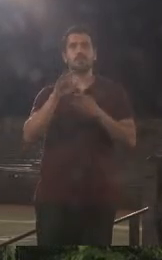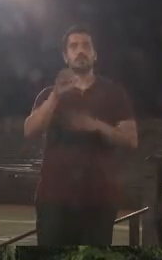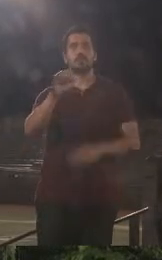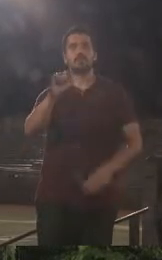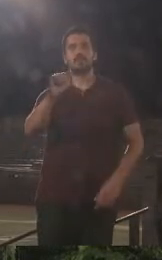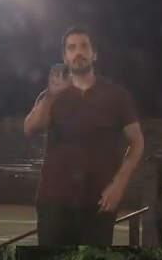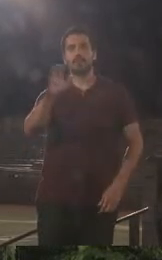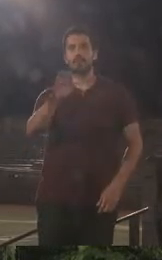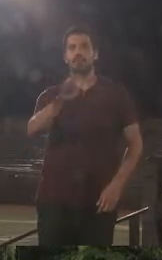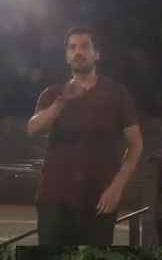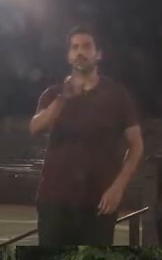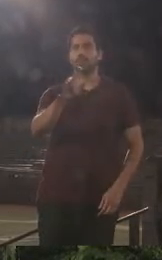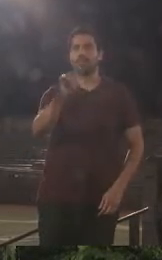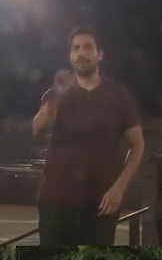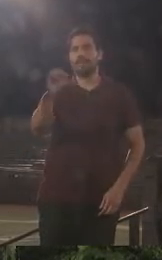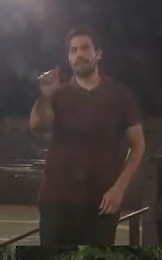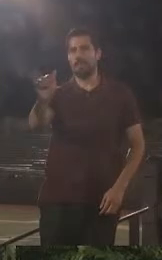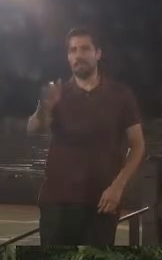Antonio.